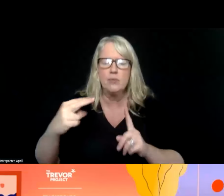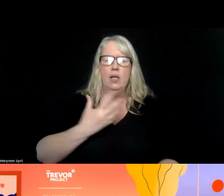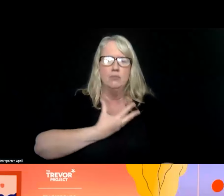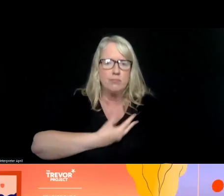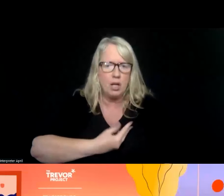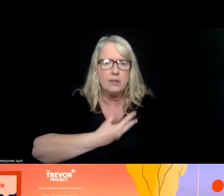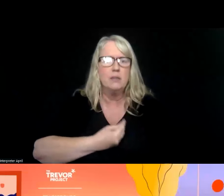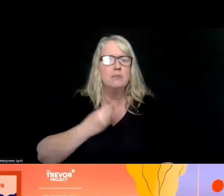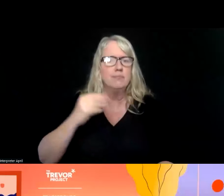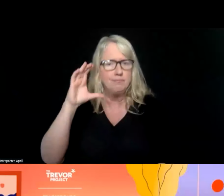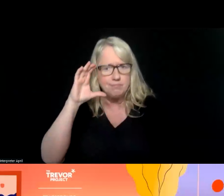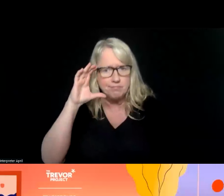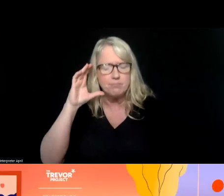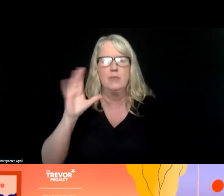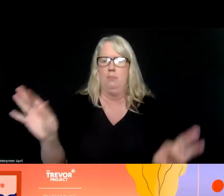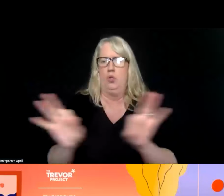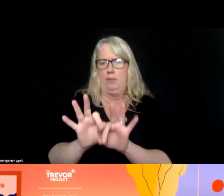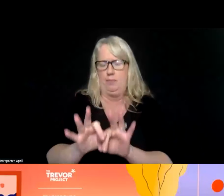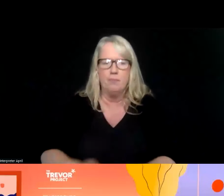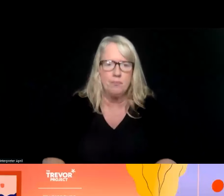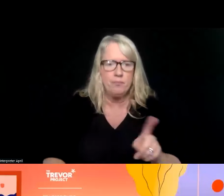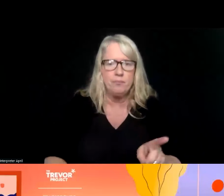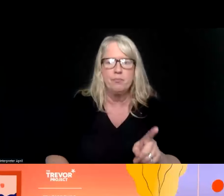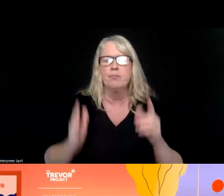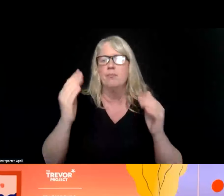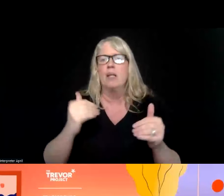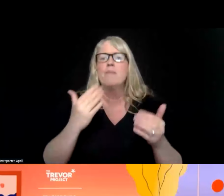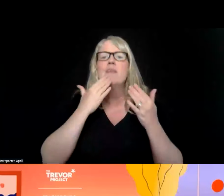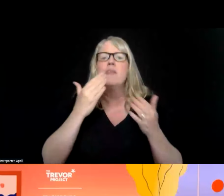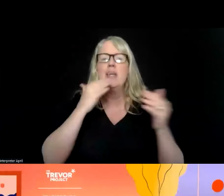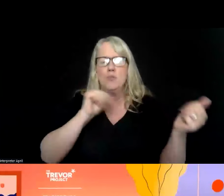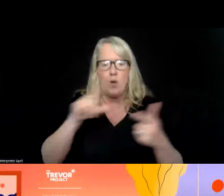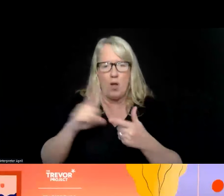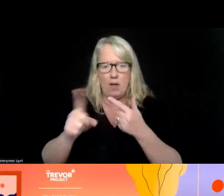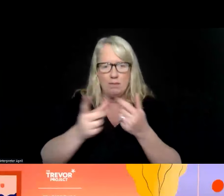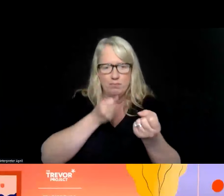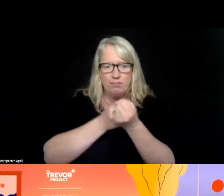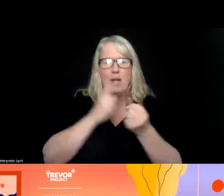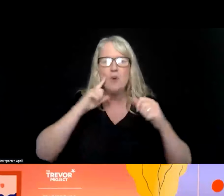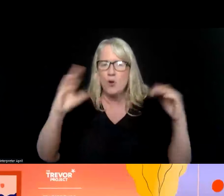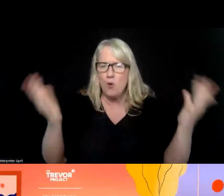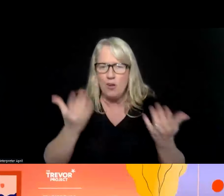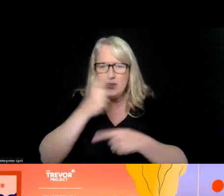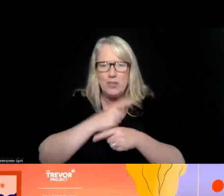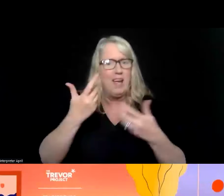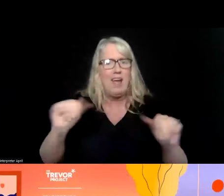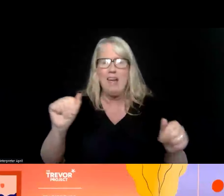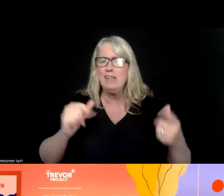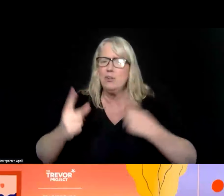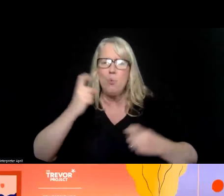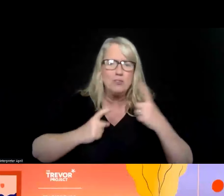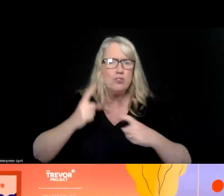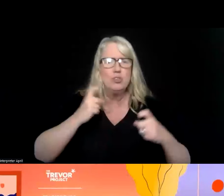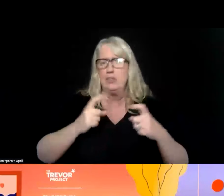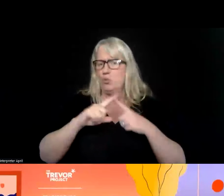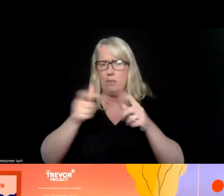listen. Next slide. Thank you all so much for having me with you all here today. And if you have any questions or would like to follow up,